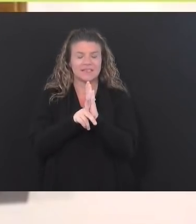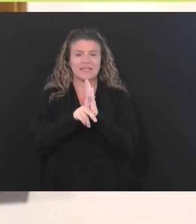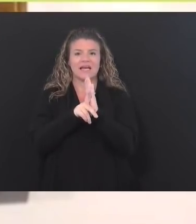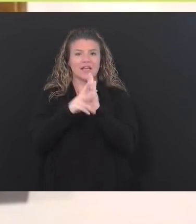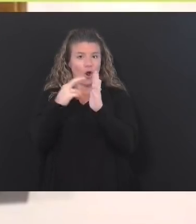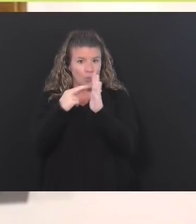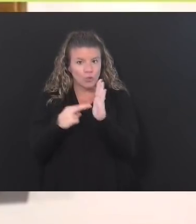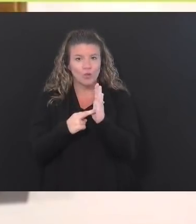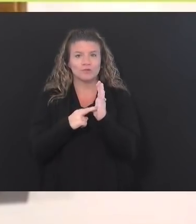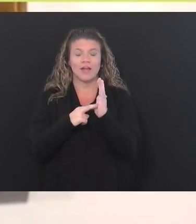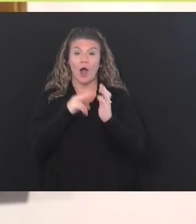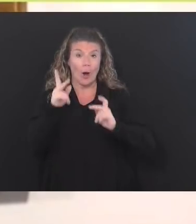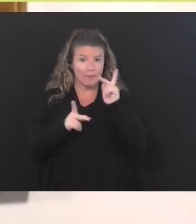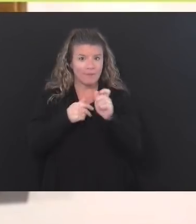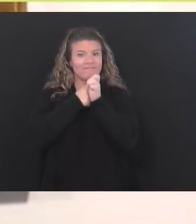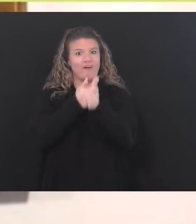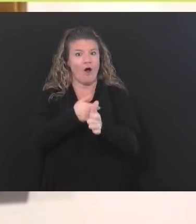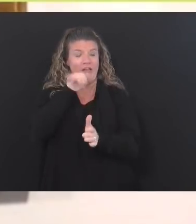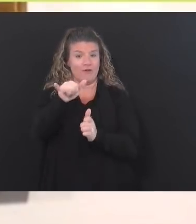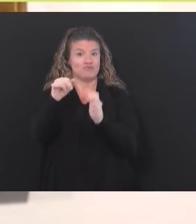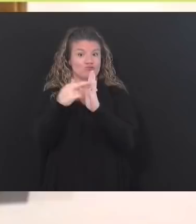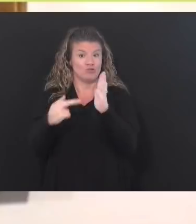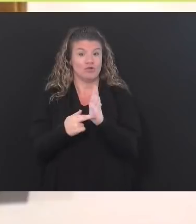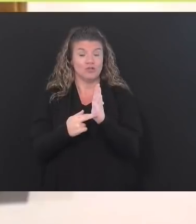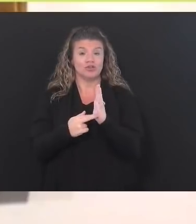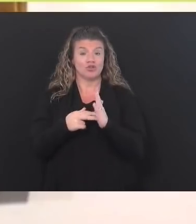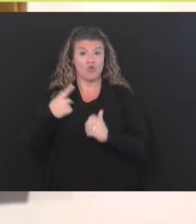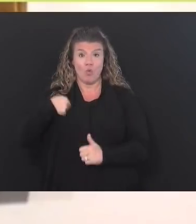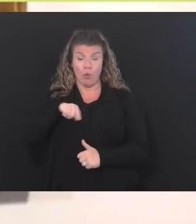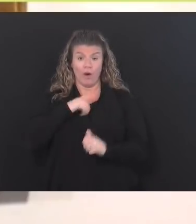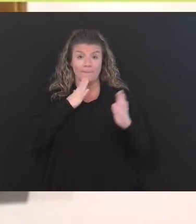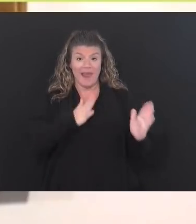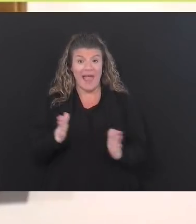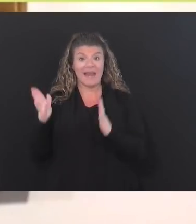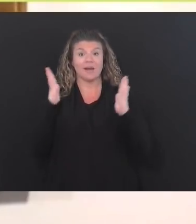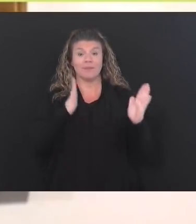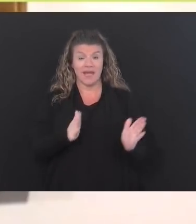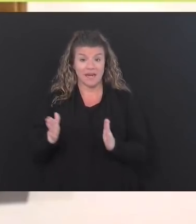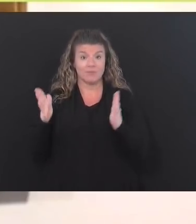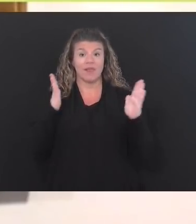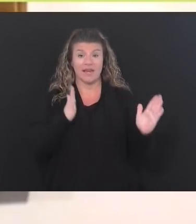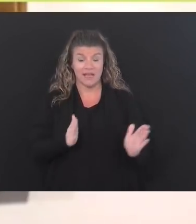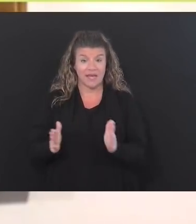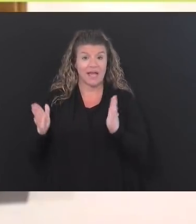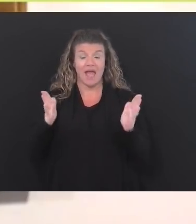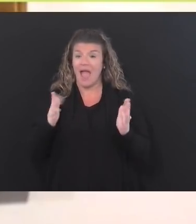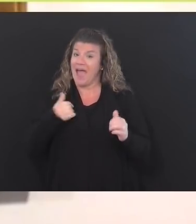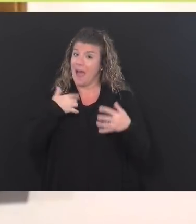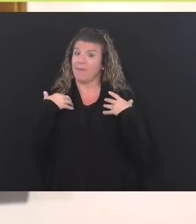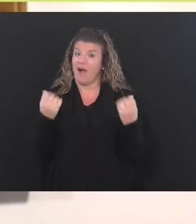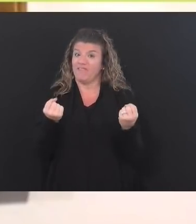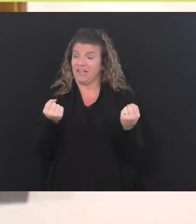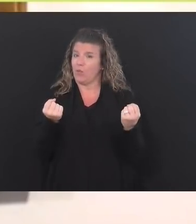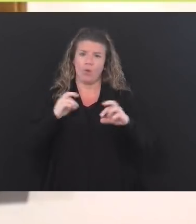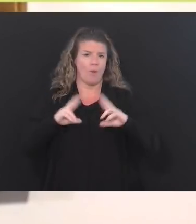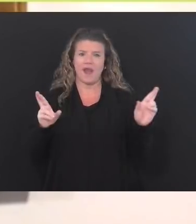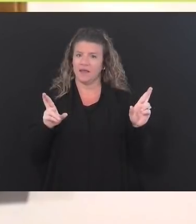our citizens. So we have been planning, and I'm confident that we are